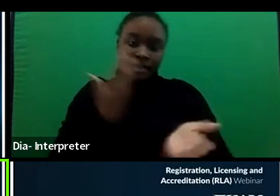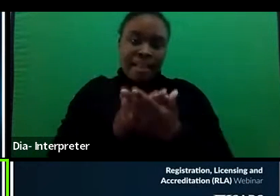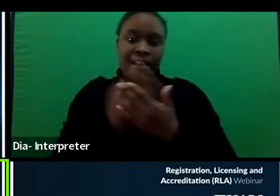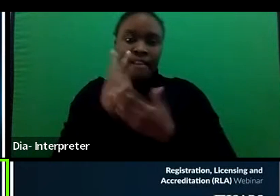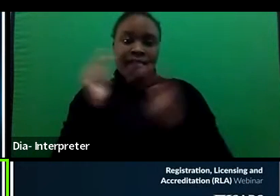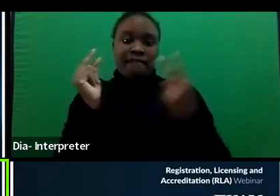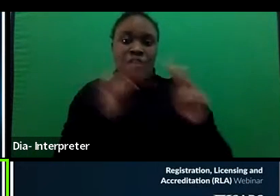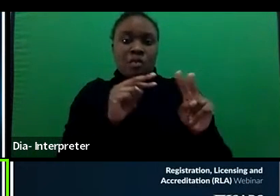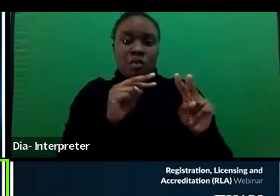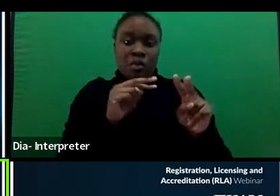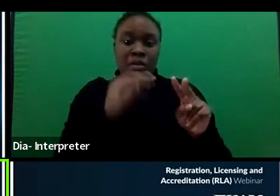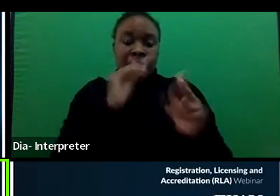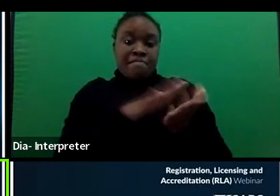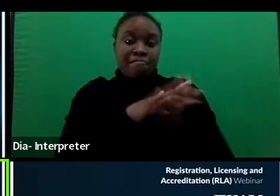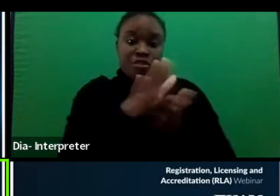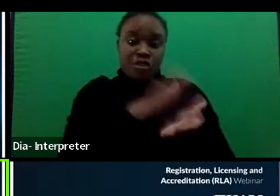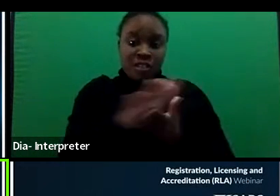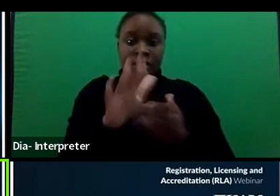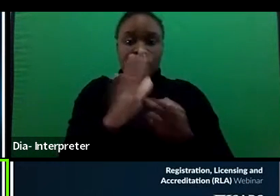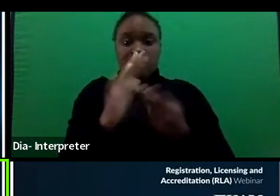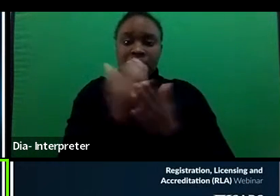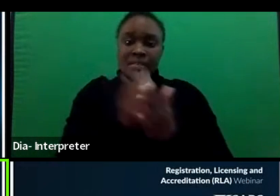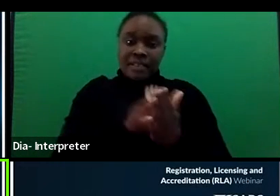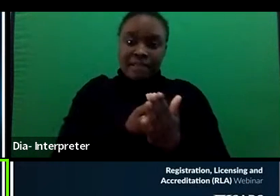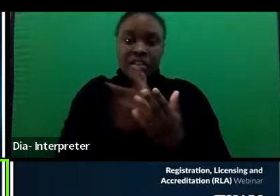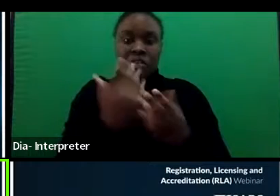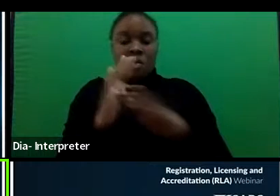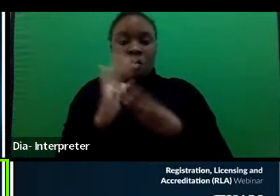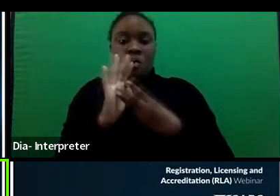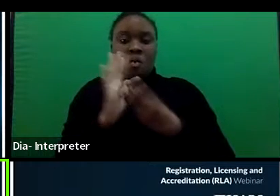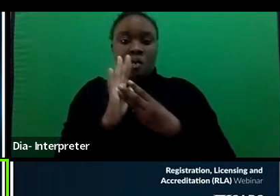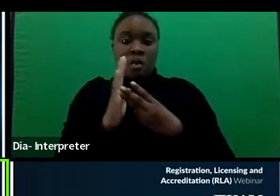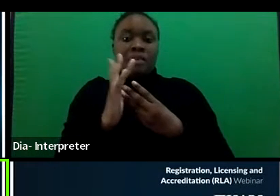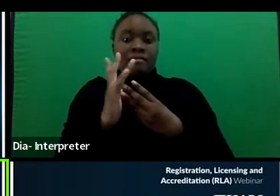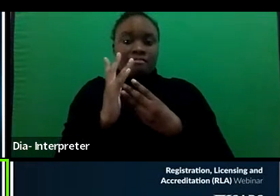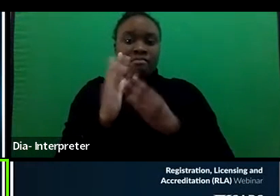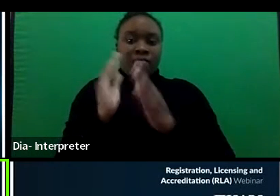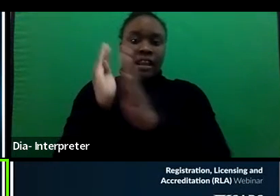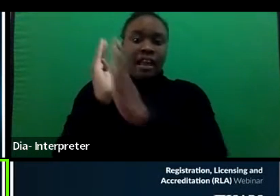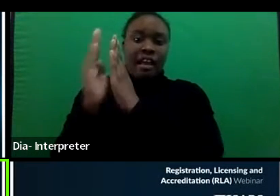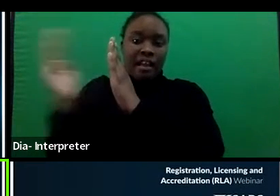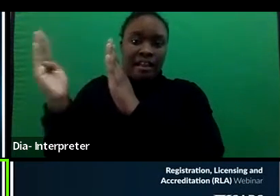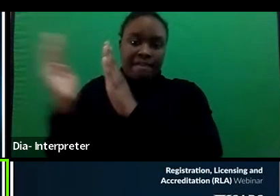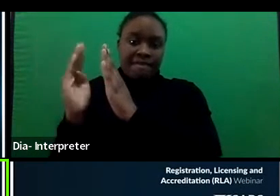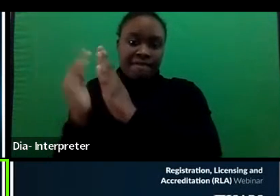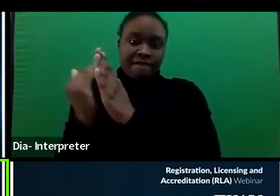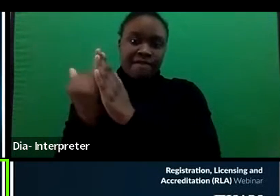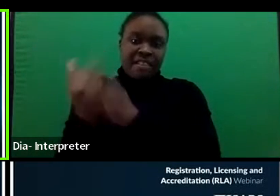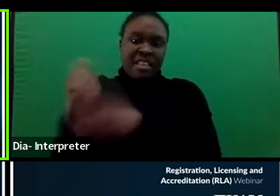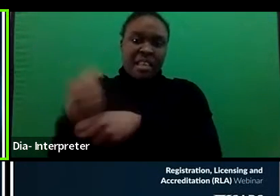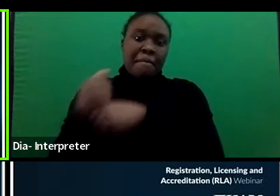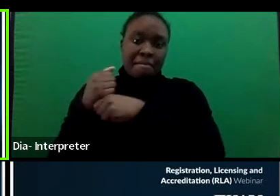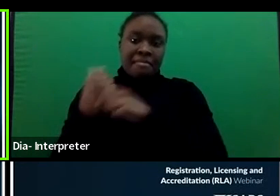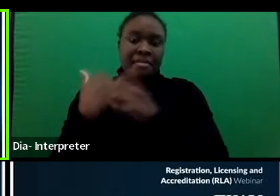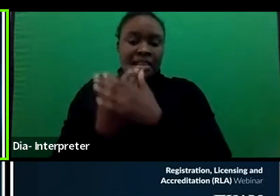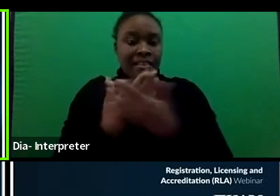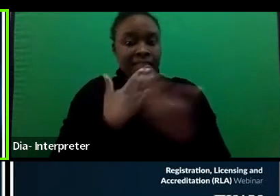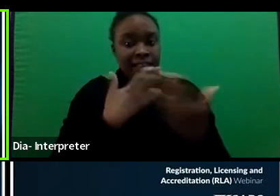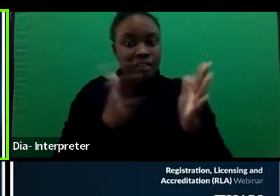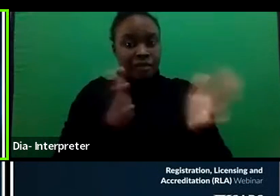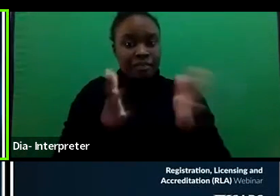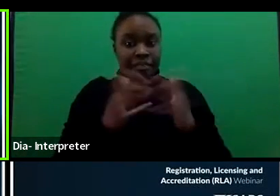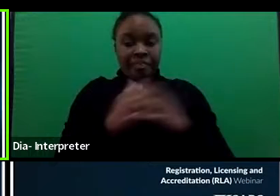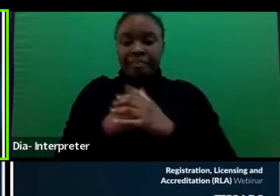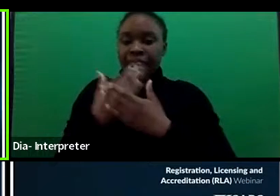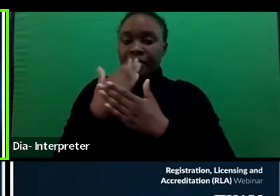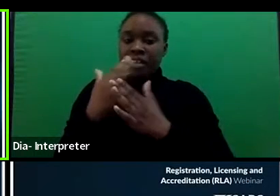it, to print it, save it, or archive it. I thank you, facilitator. Thank you, Katleho, for a very